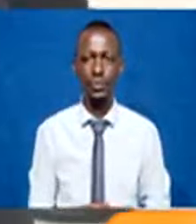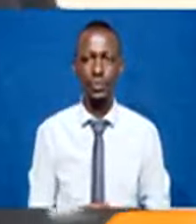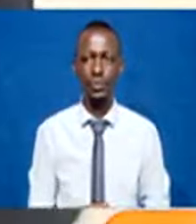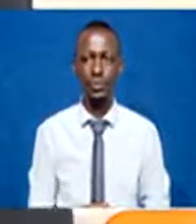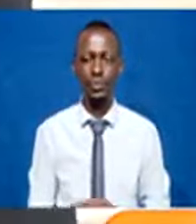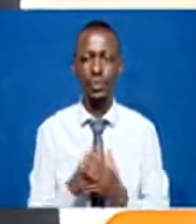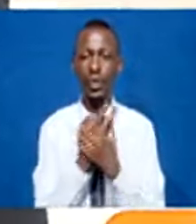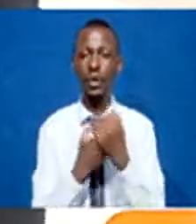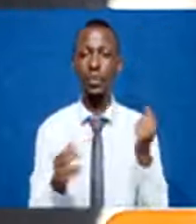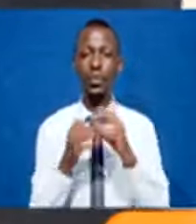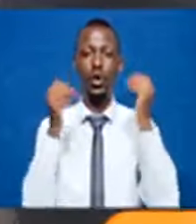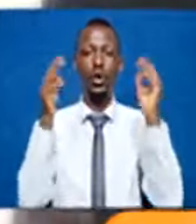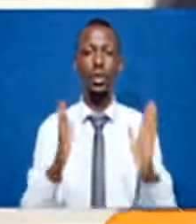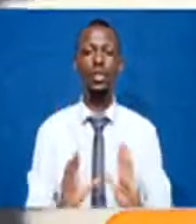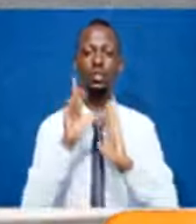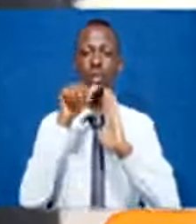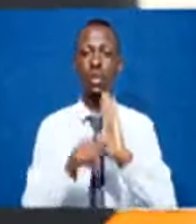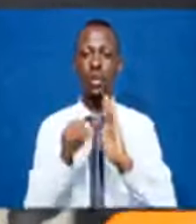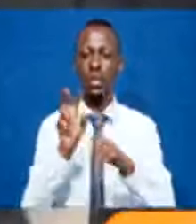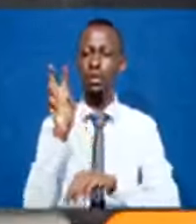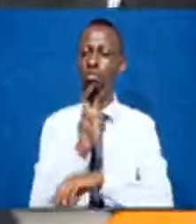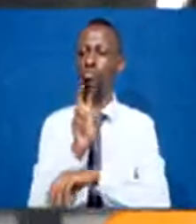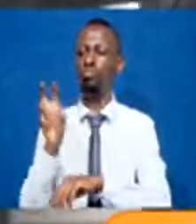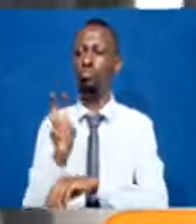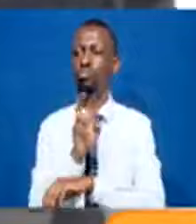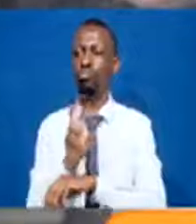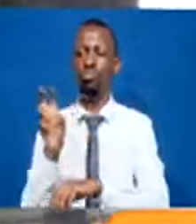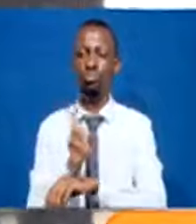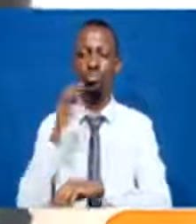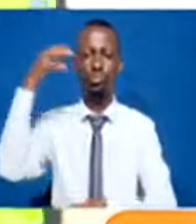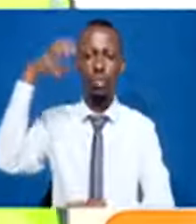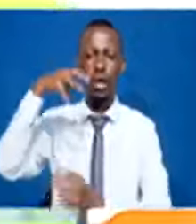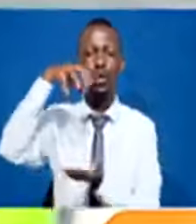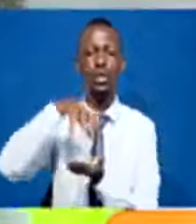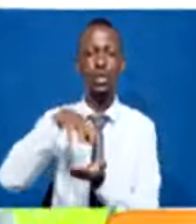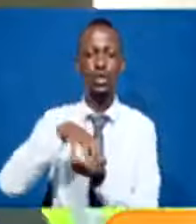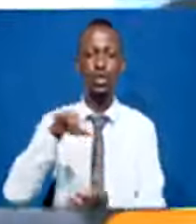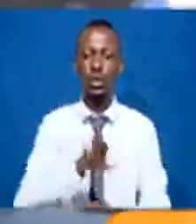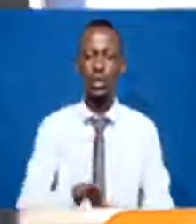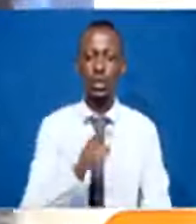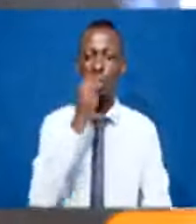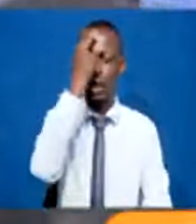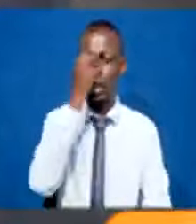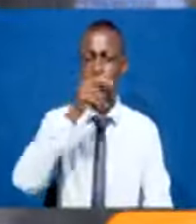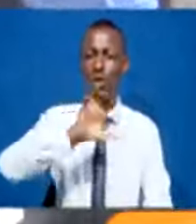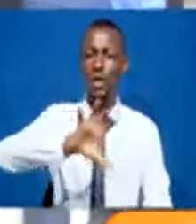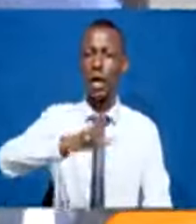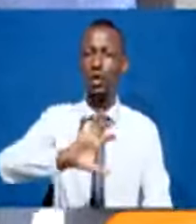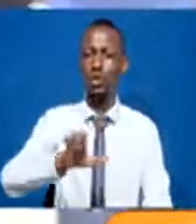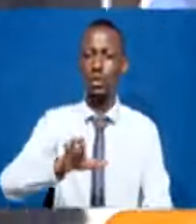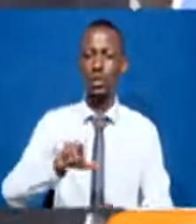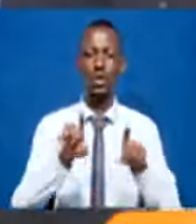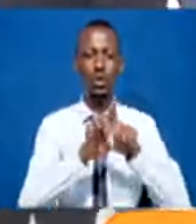The two leaders later inspected the Ketrako converter power station in Narok County and the